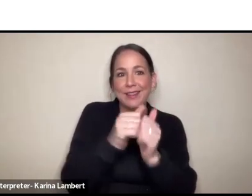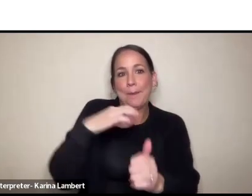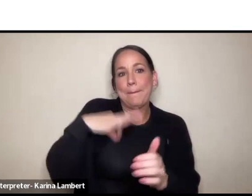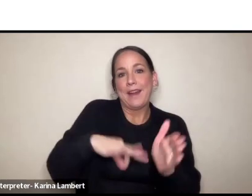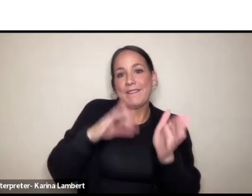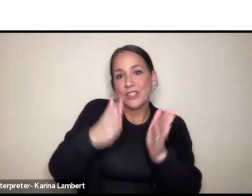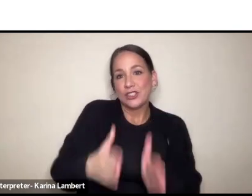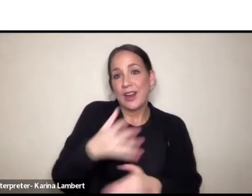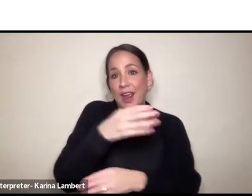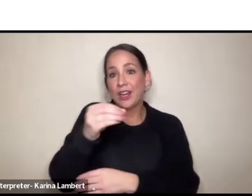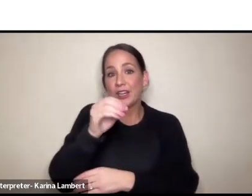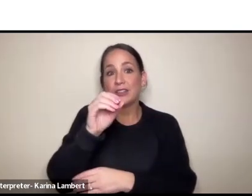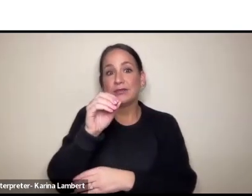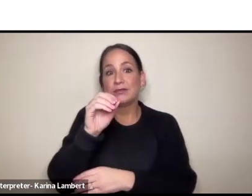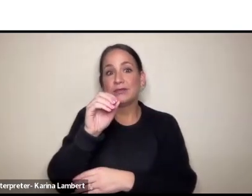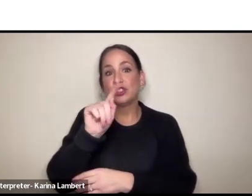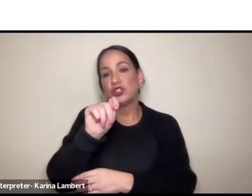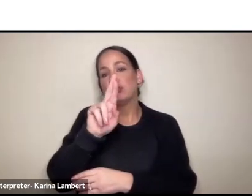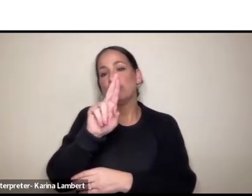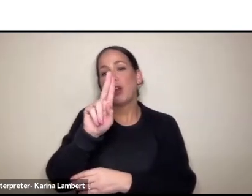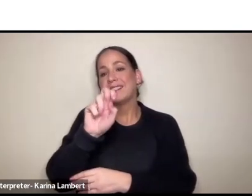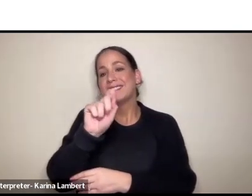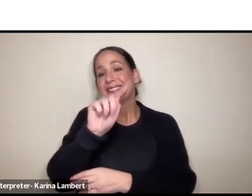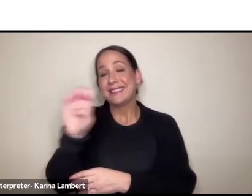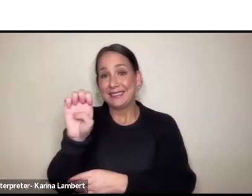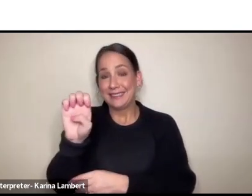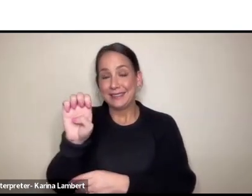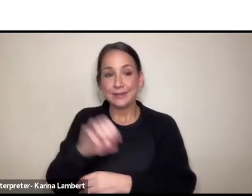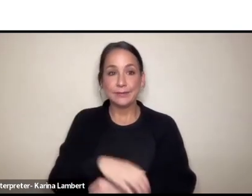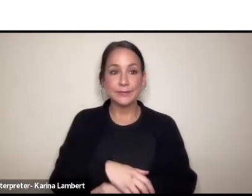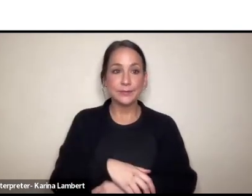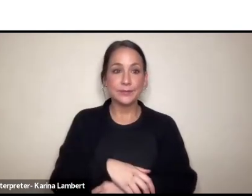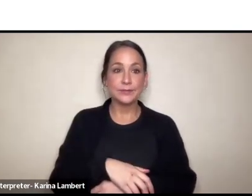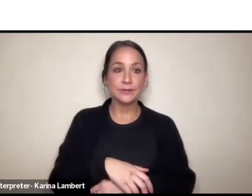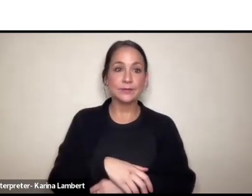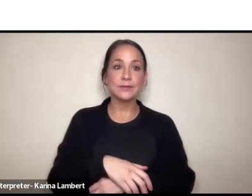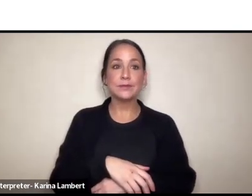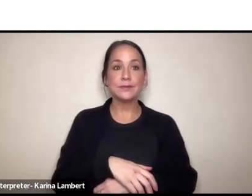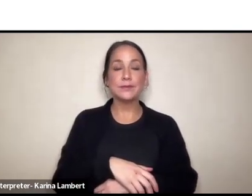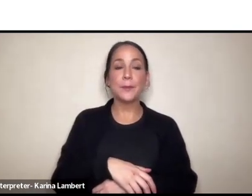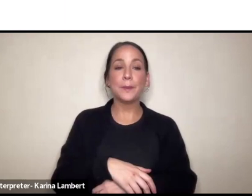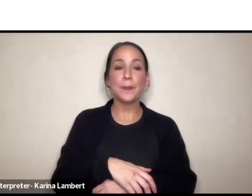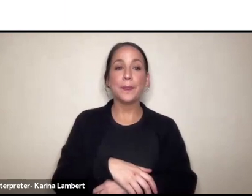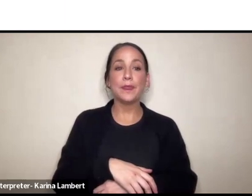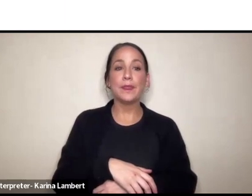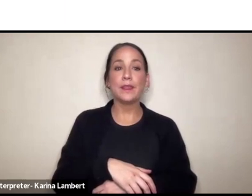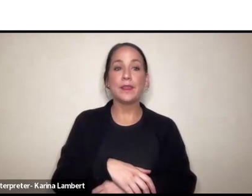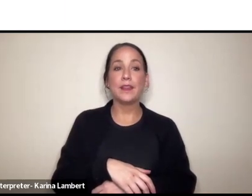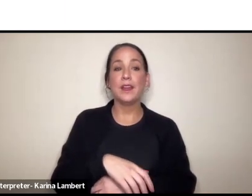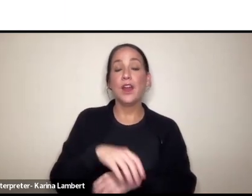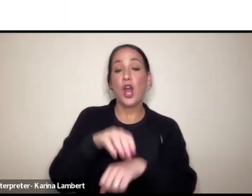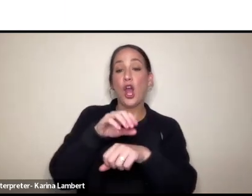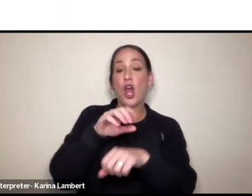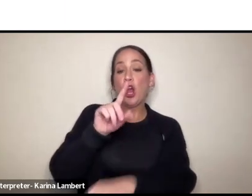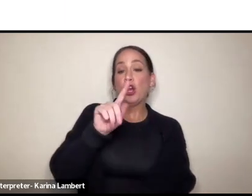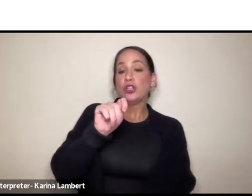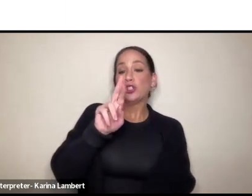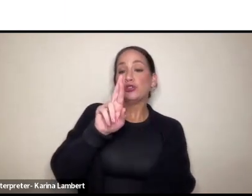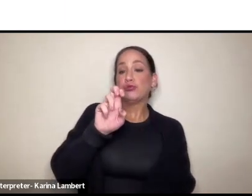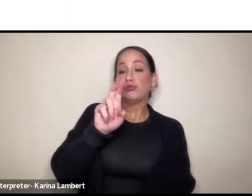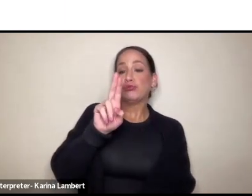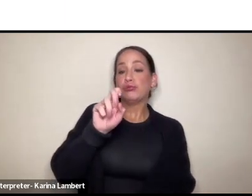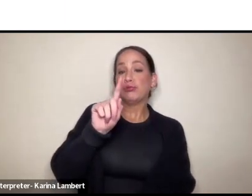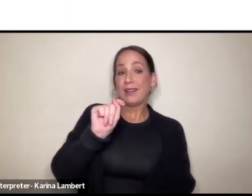manager as needed. The other two are the trust advisor. So the trust